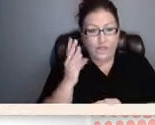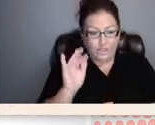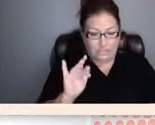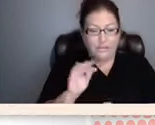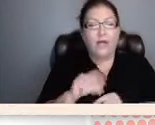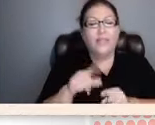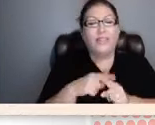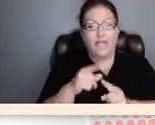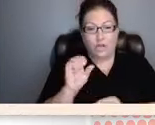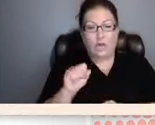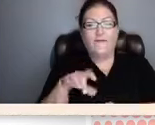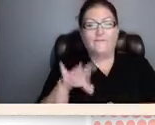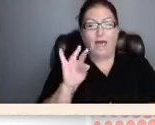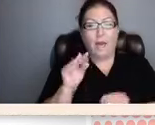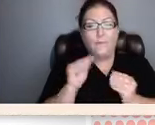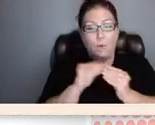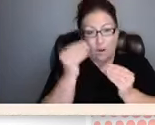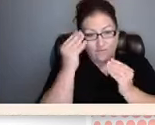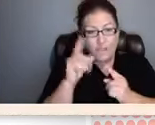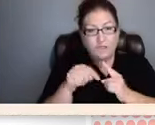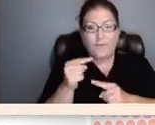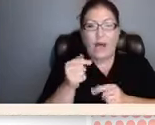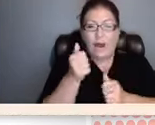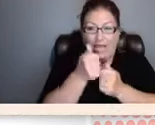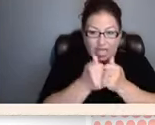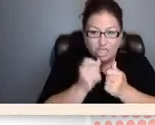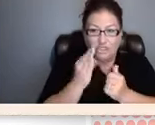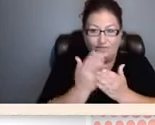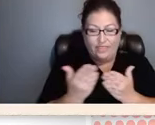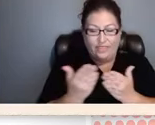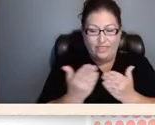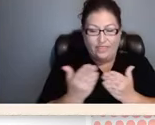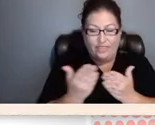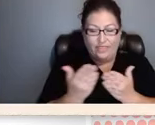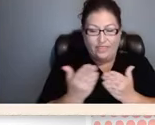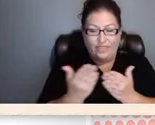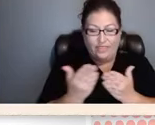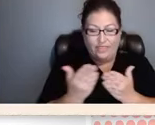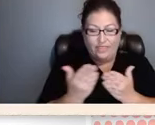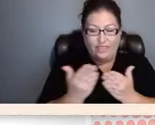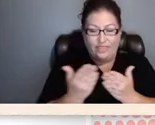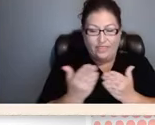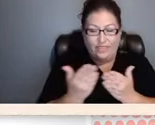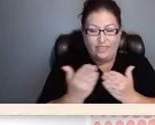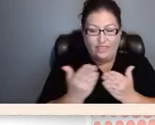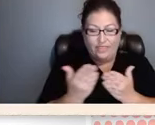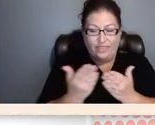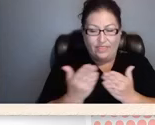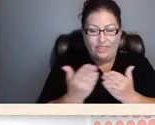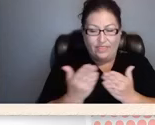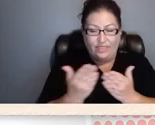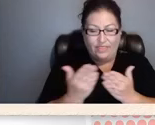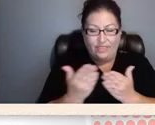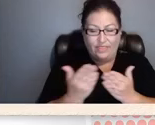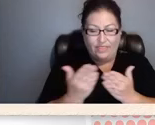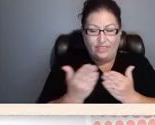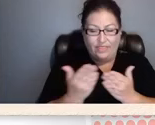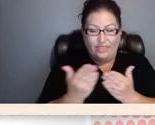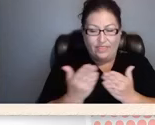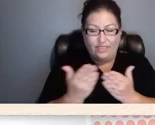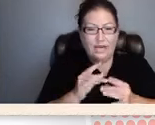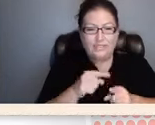can find more information about each of the things that I talked about. I didn't talk about the coordinated specialty care